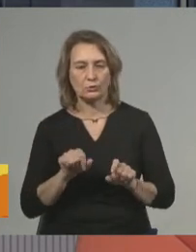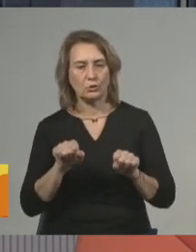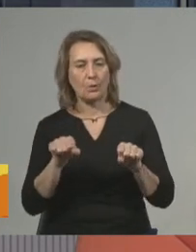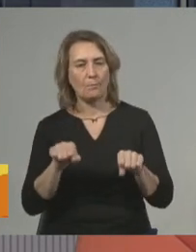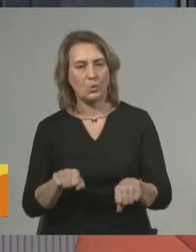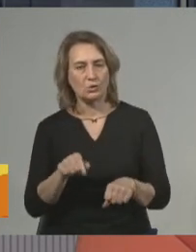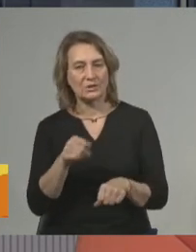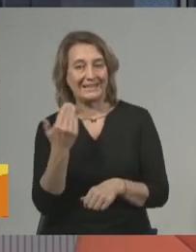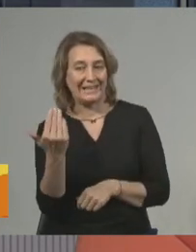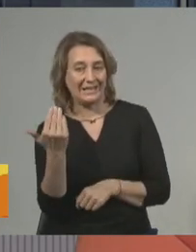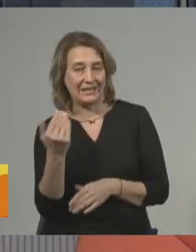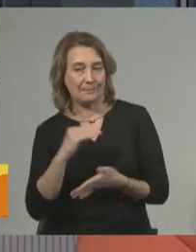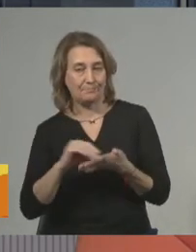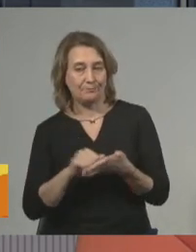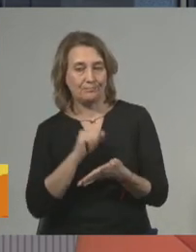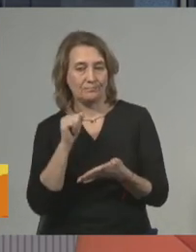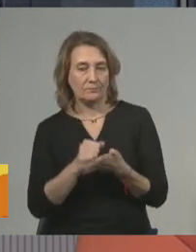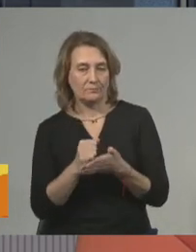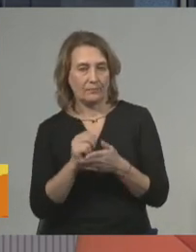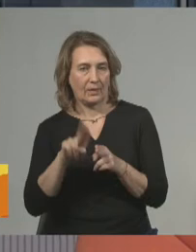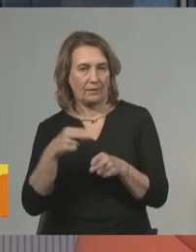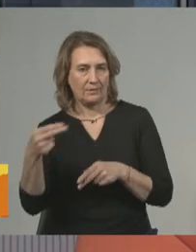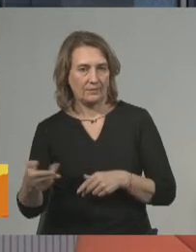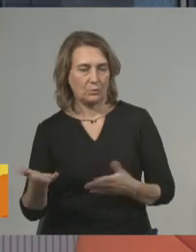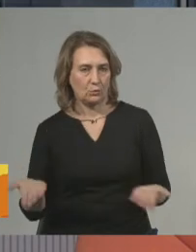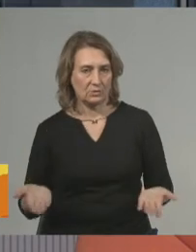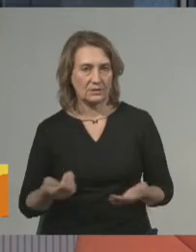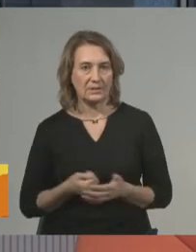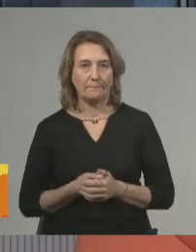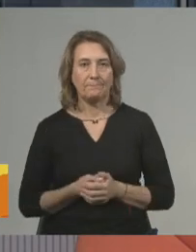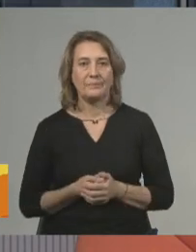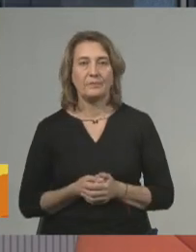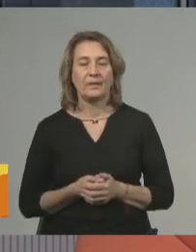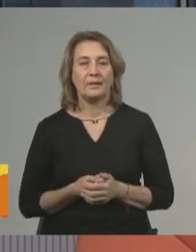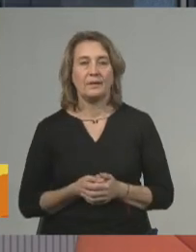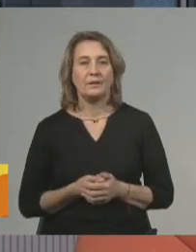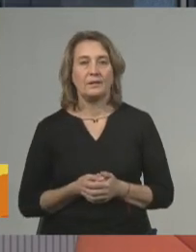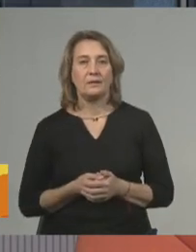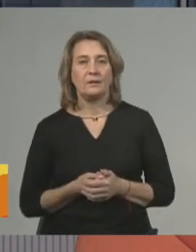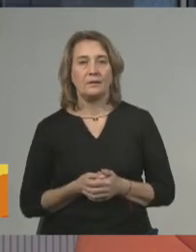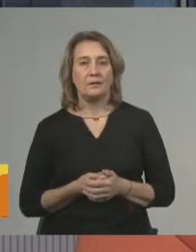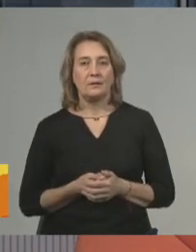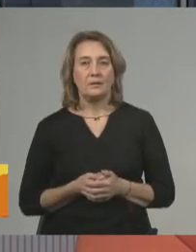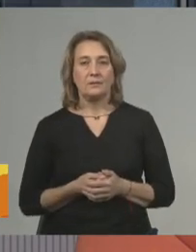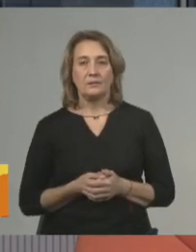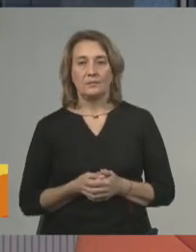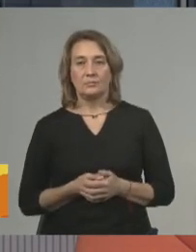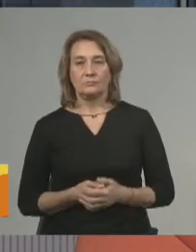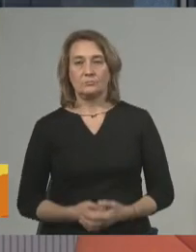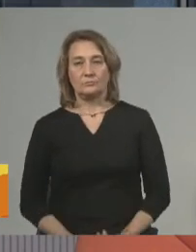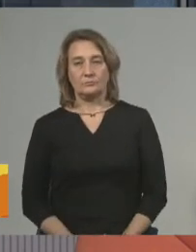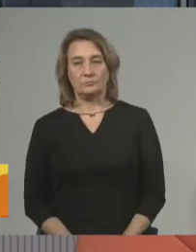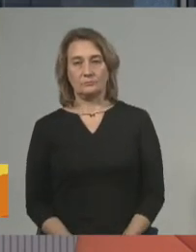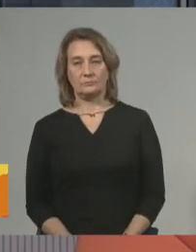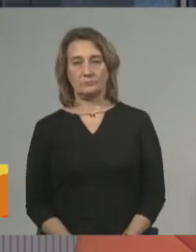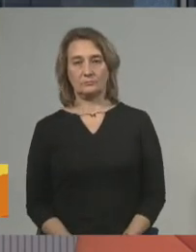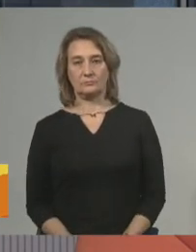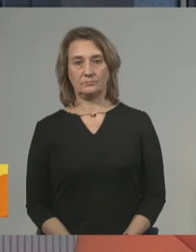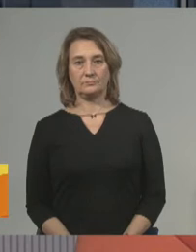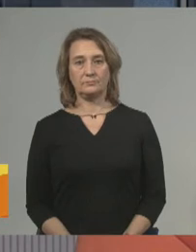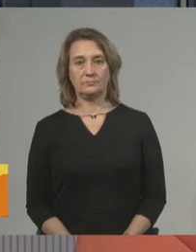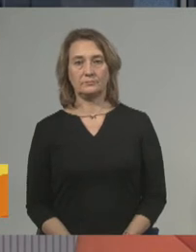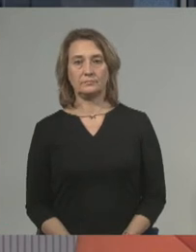solidarity from colleagues across europe even even those of us across canada you know we can be solid we can offer some